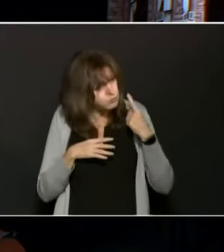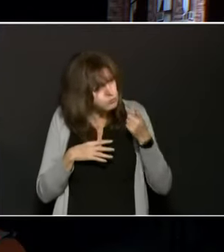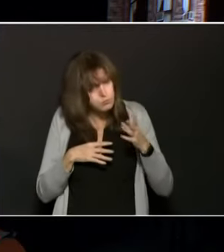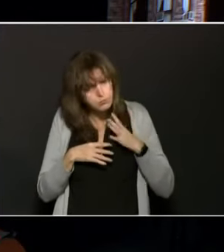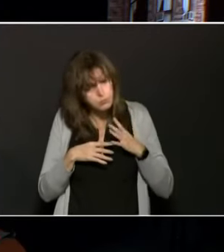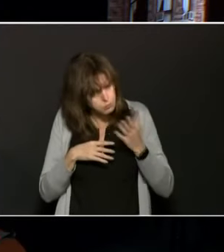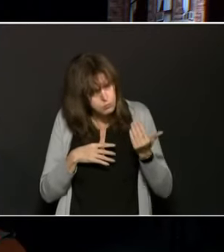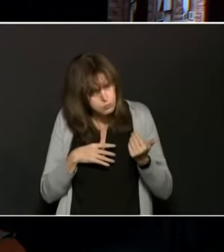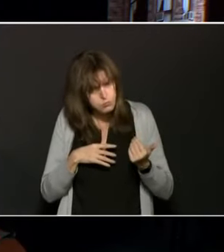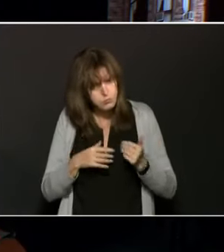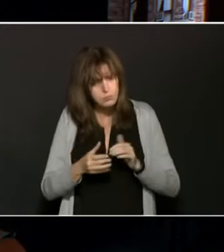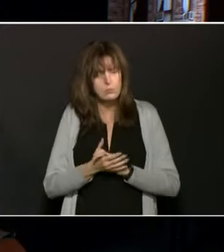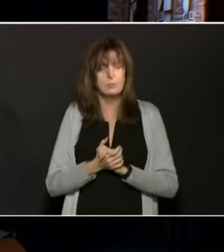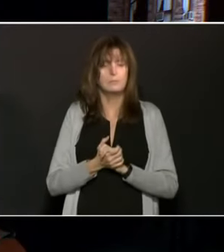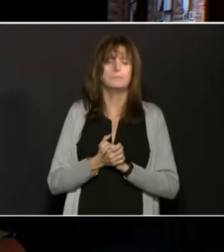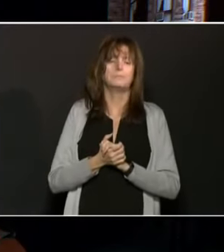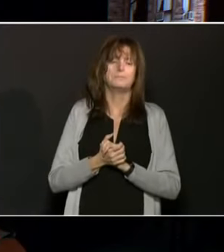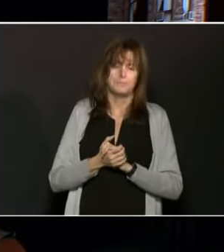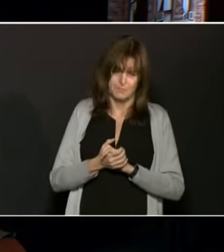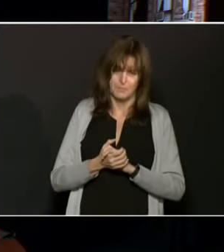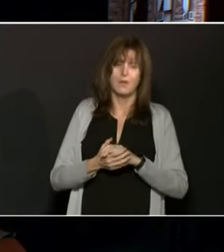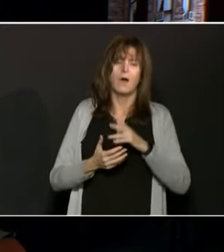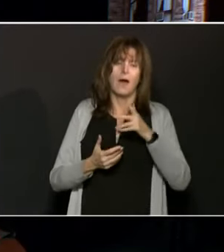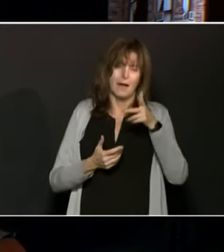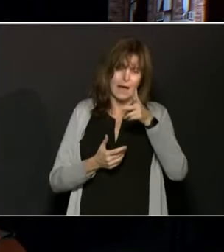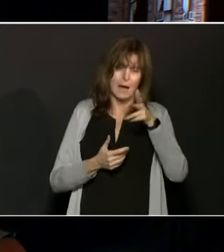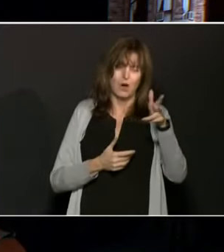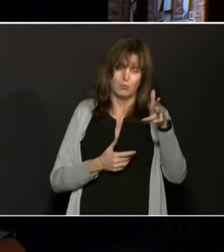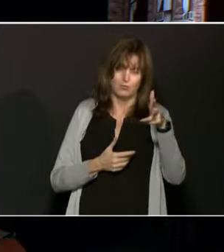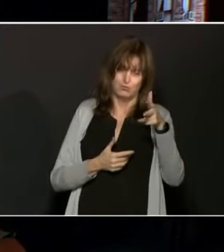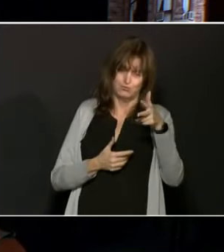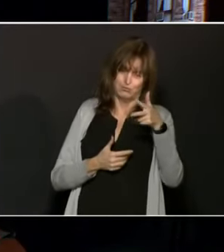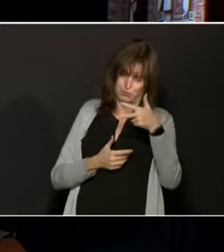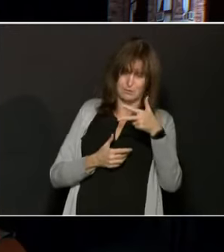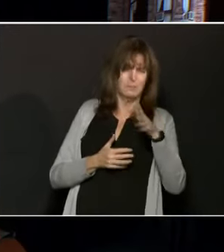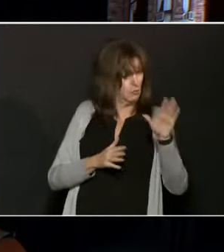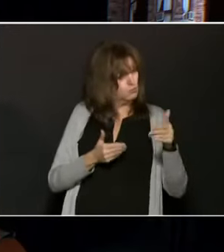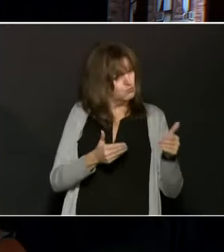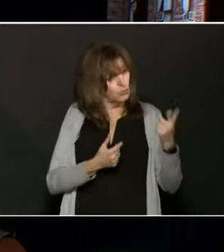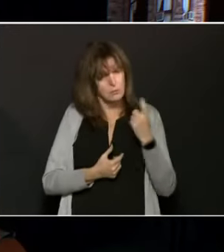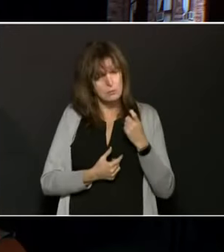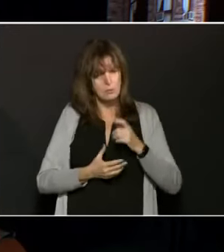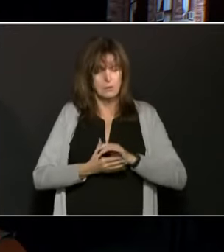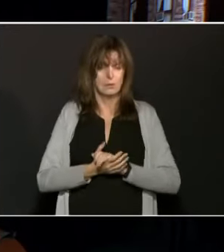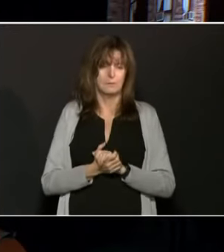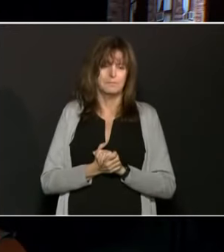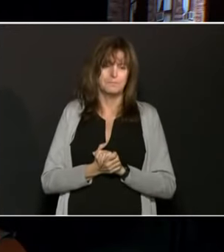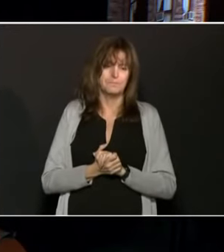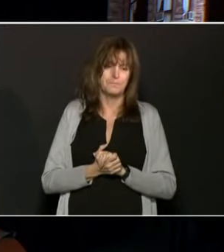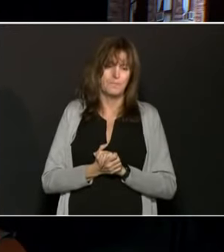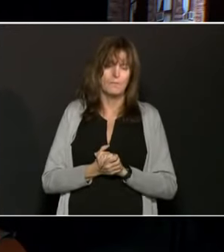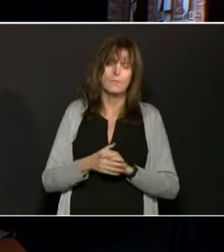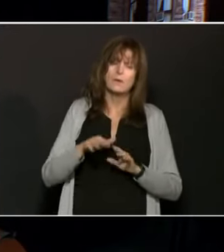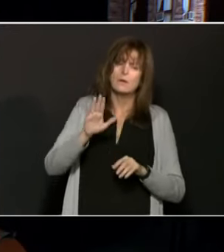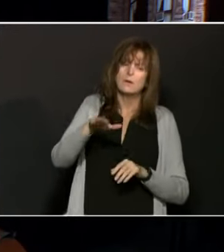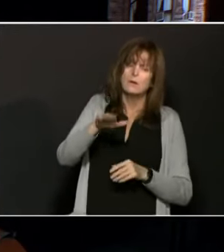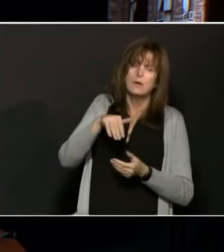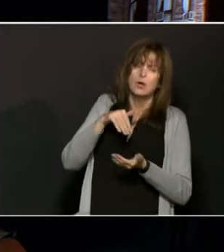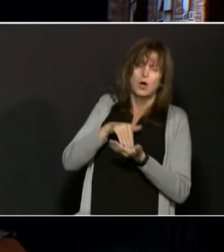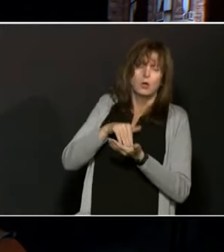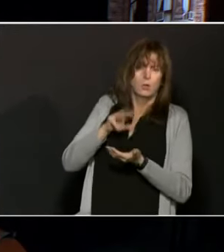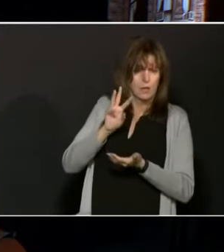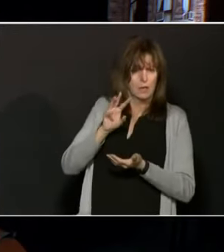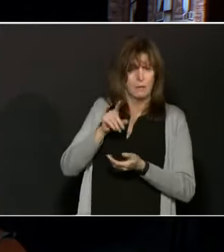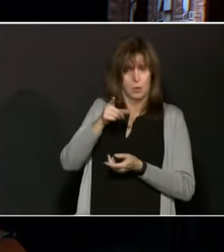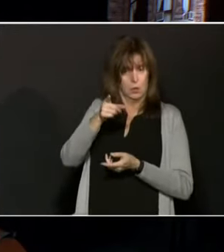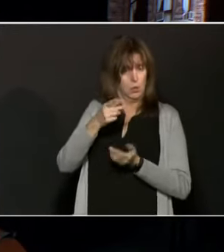moment. Okay, great. So for you, Dr. Williams, in terms of your recommendations for